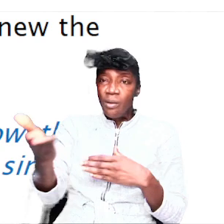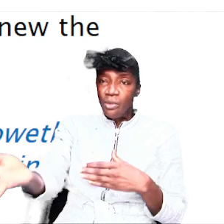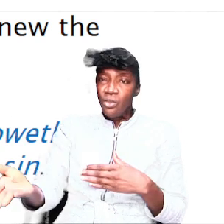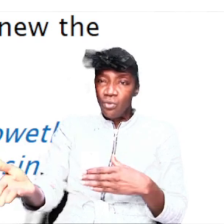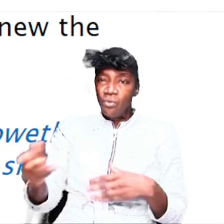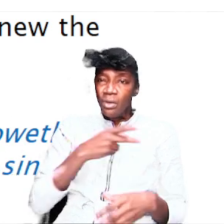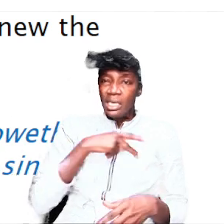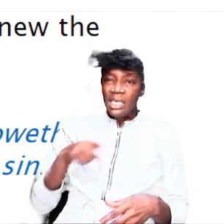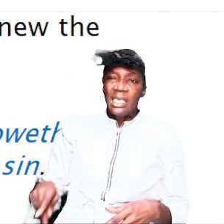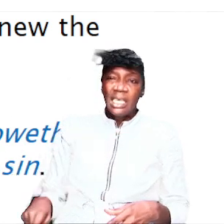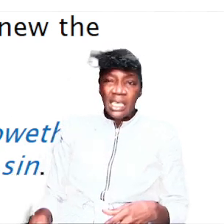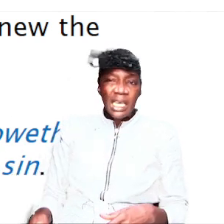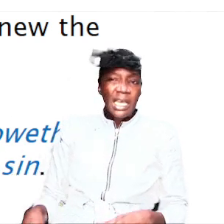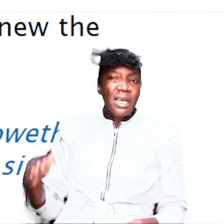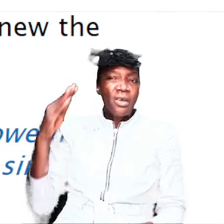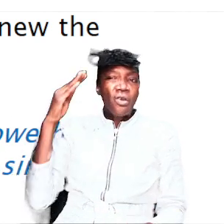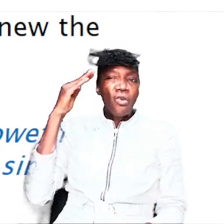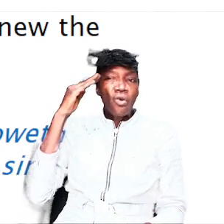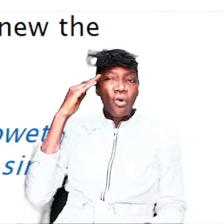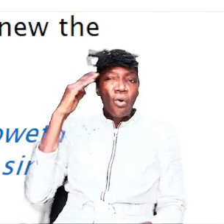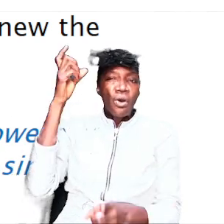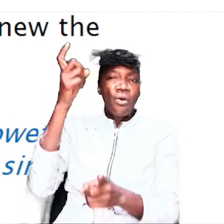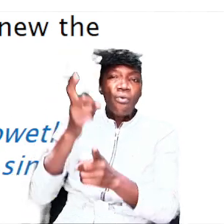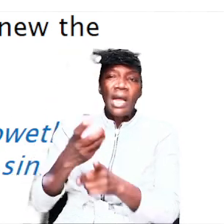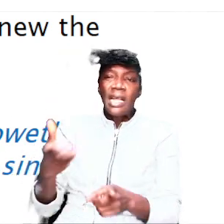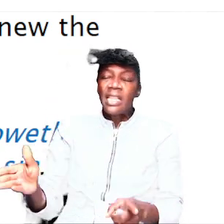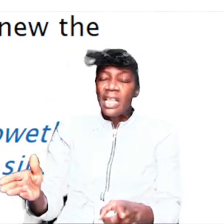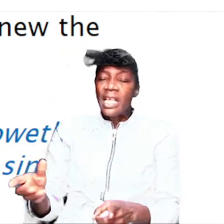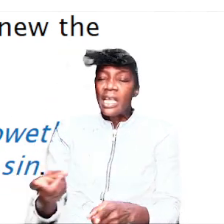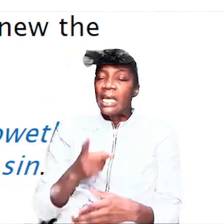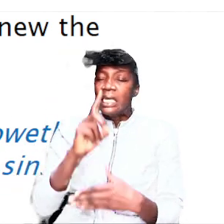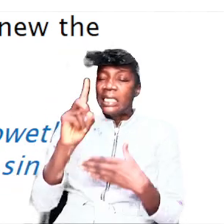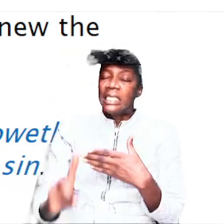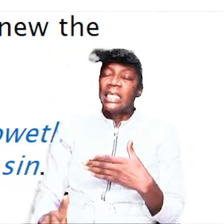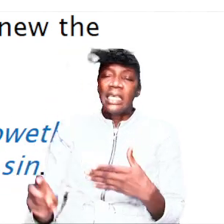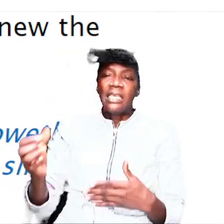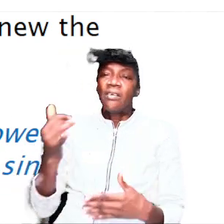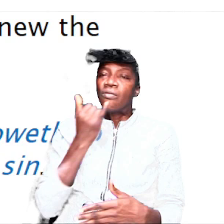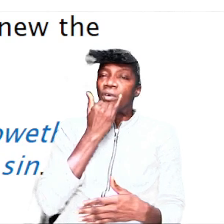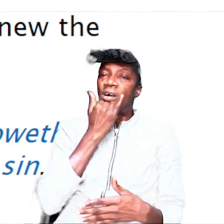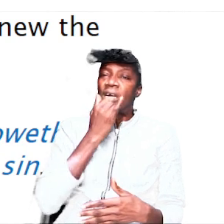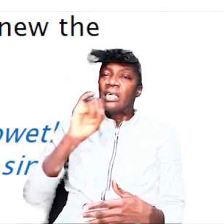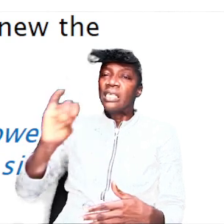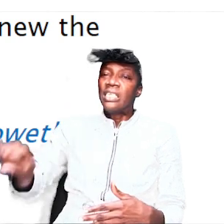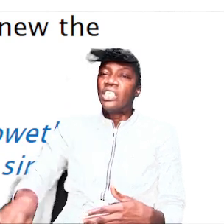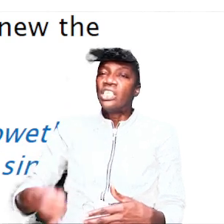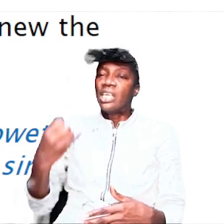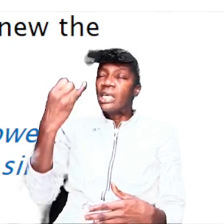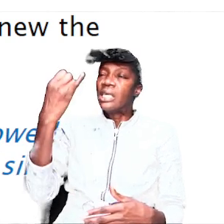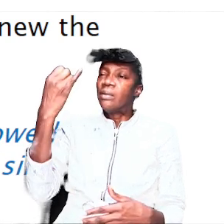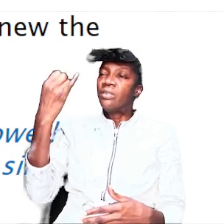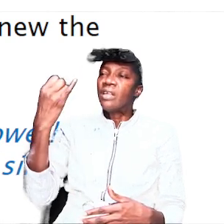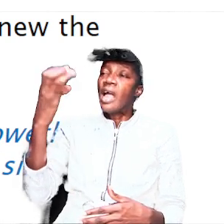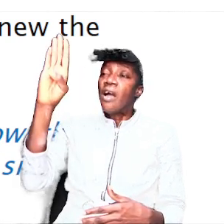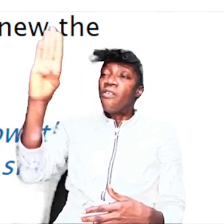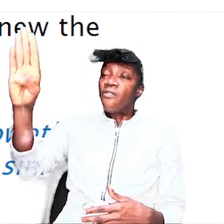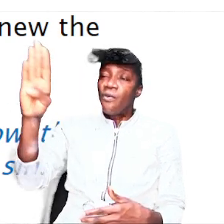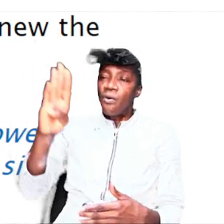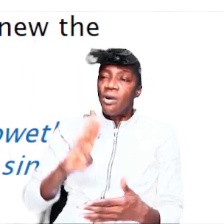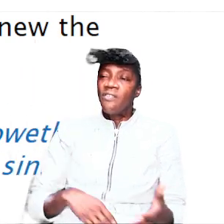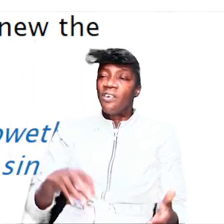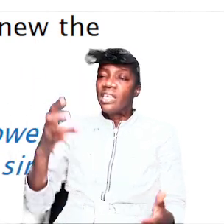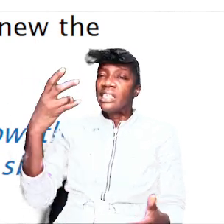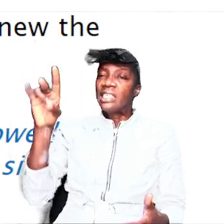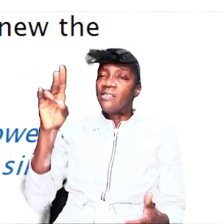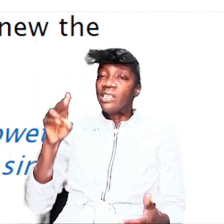He knew the right thing but did the wrong. James 4 verses 17, he said, therefore to him that knoweth how to